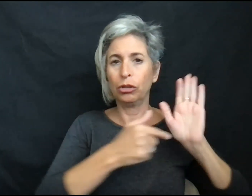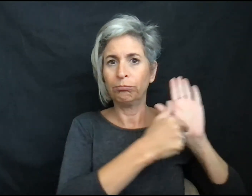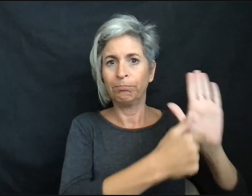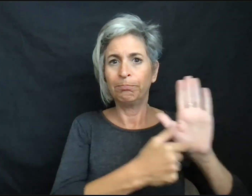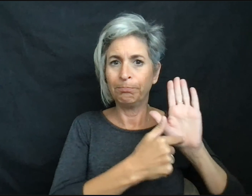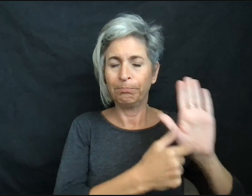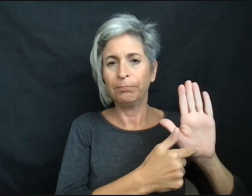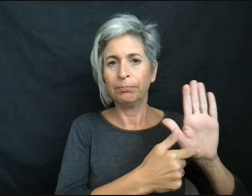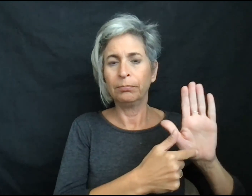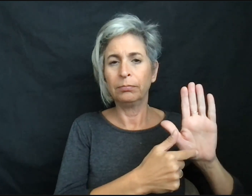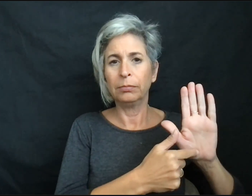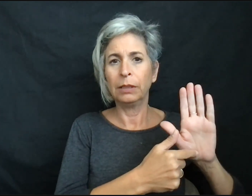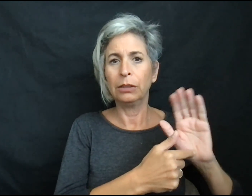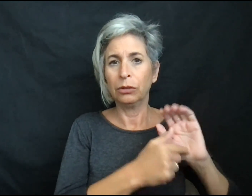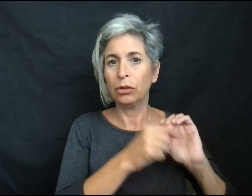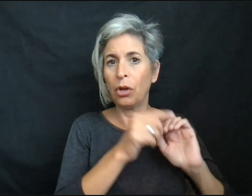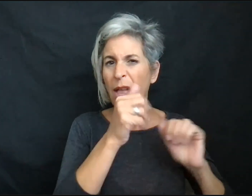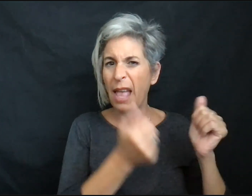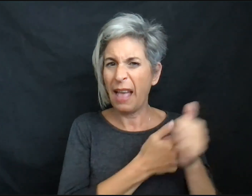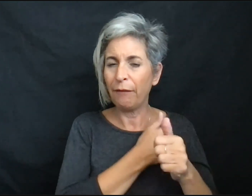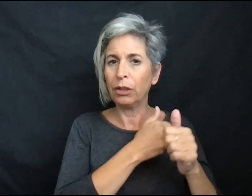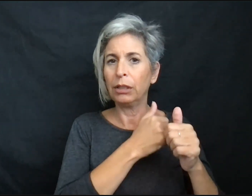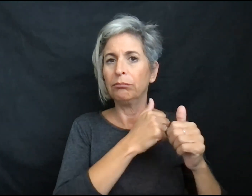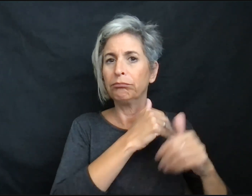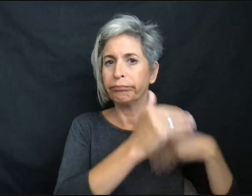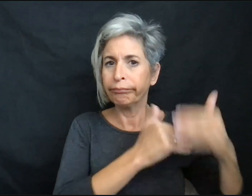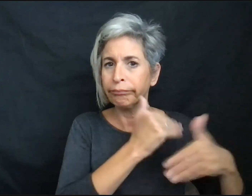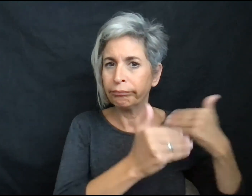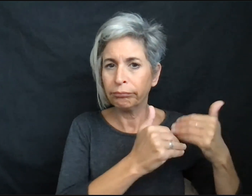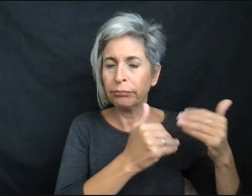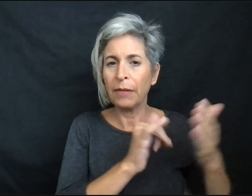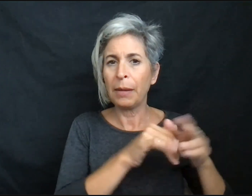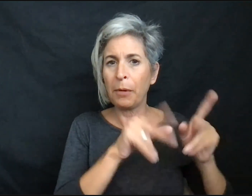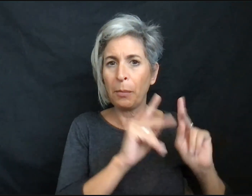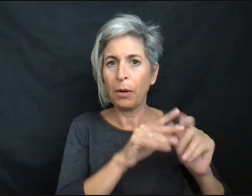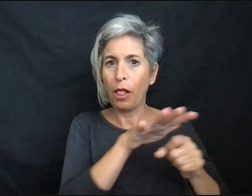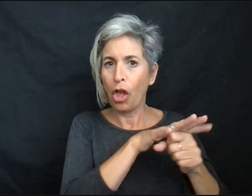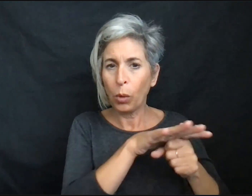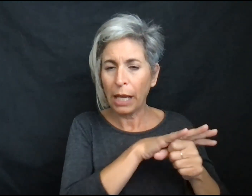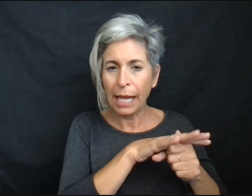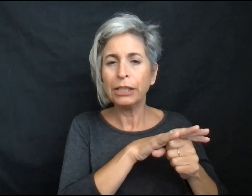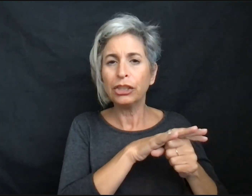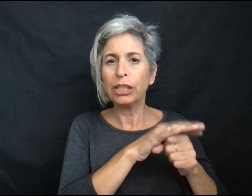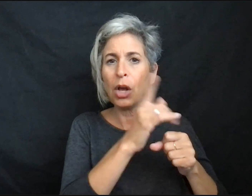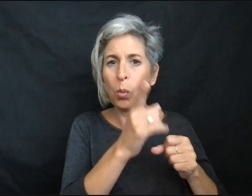as they clearly show each elevation location.